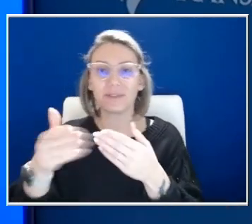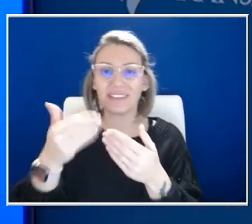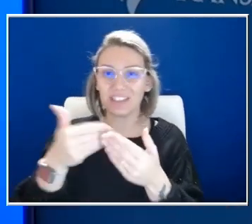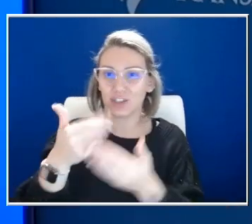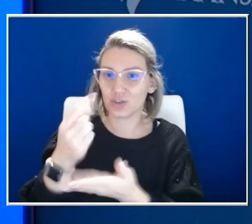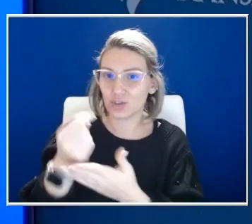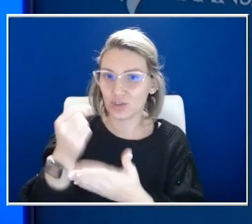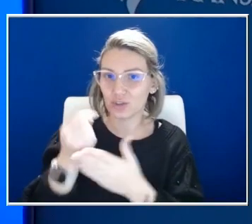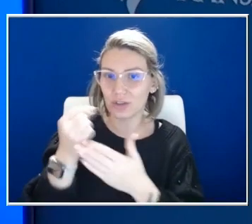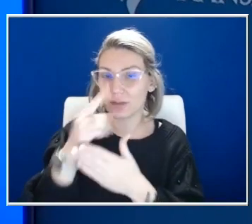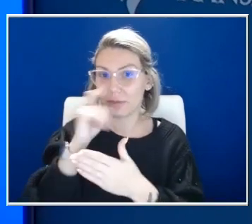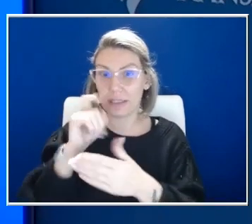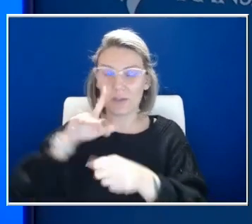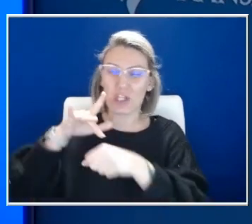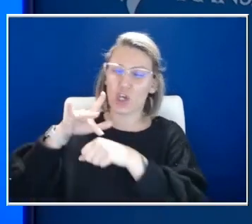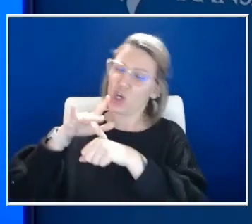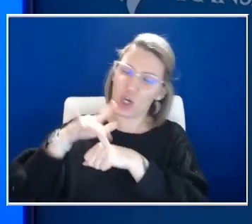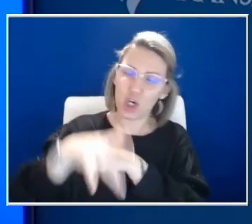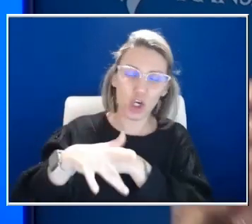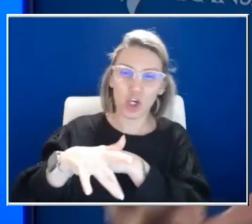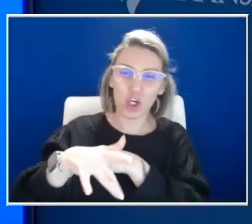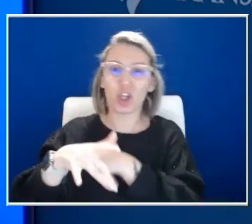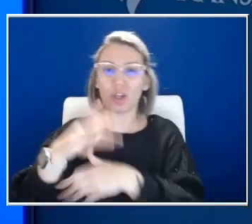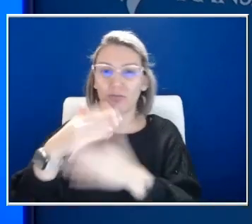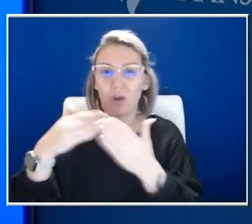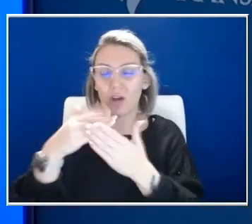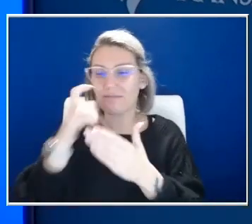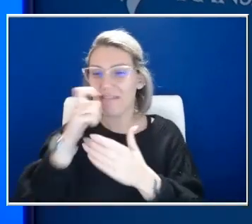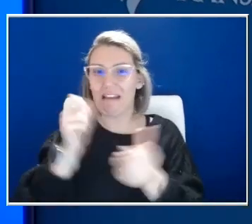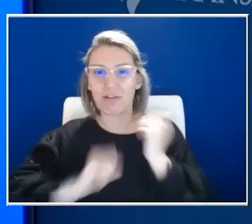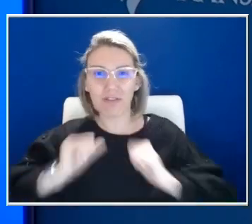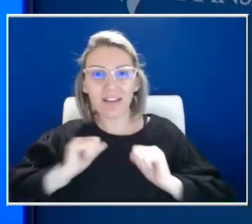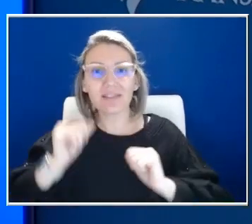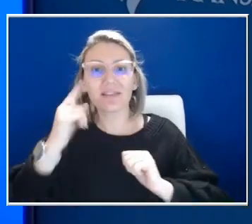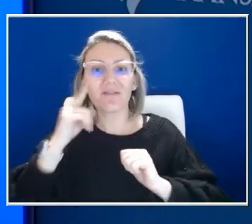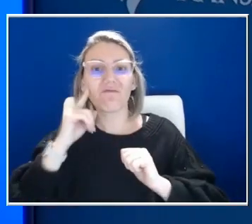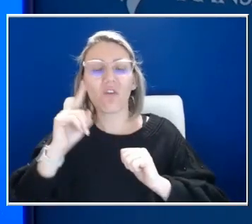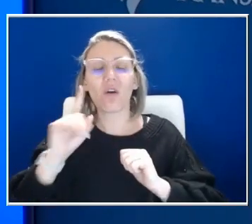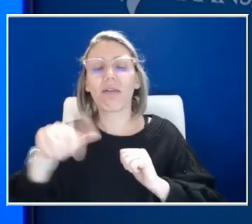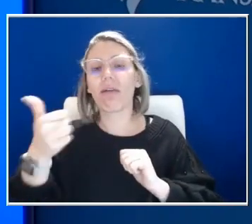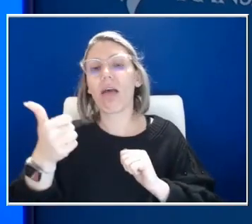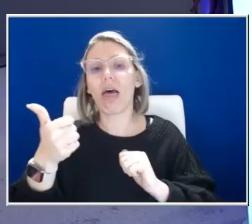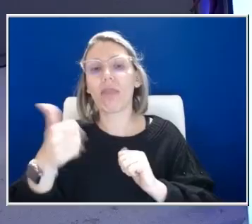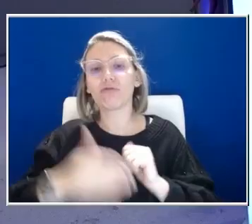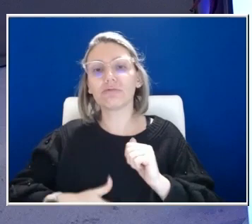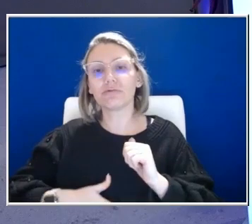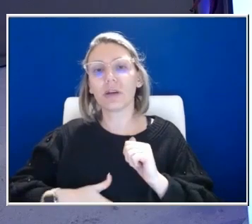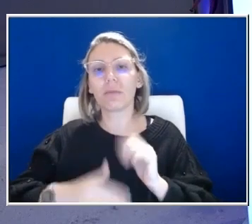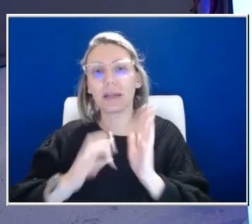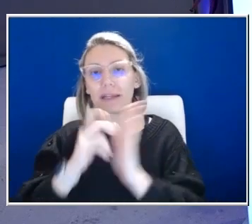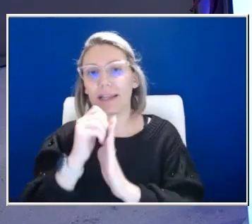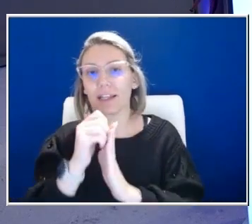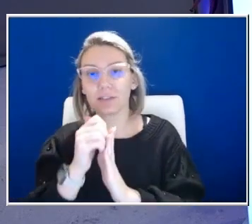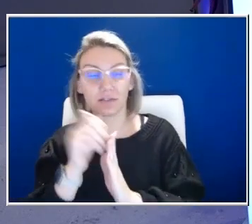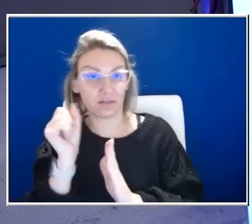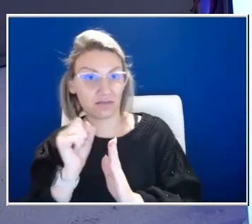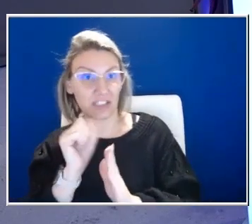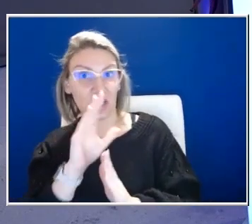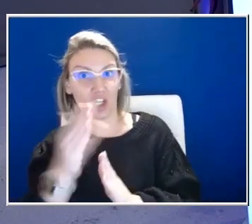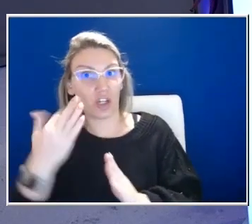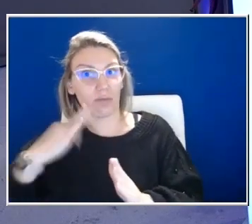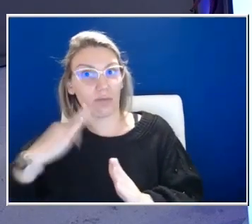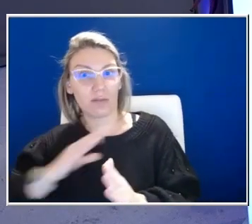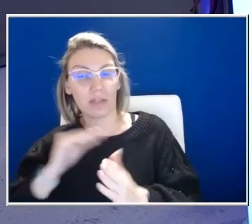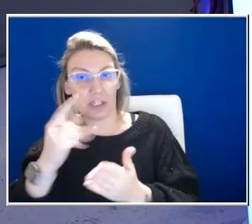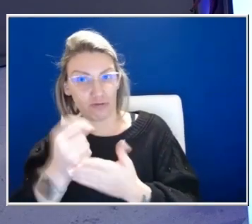earliest phases, and it's not as aggressive as the other stomach cancer. Which so is it worked kind to of, her benefit and to your benefit in treatment. Yes. So knowing what